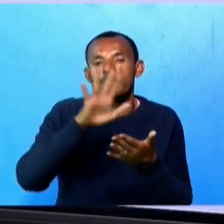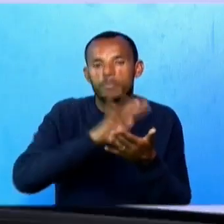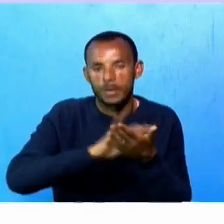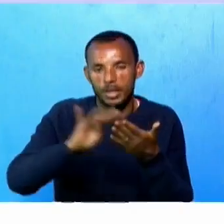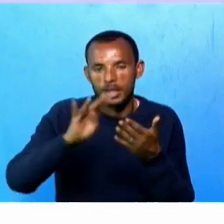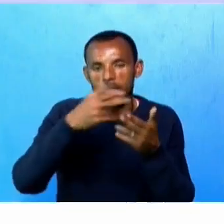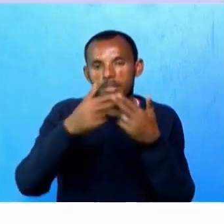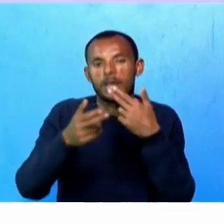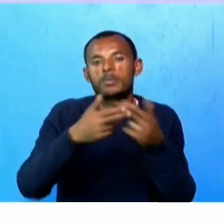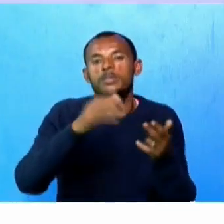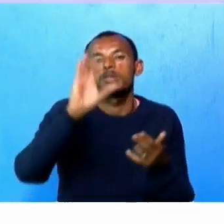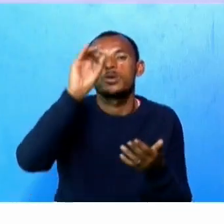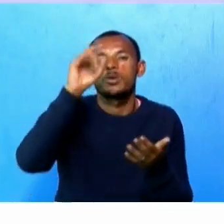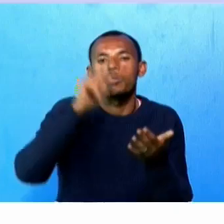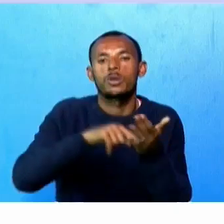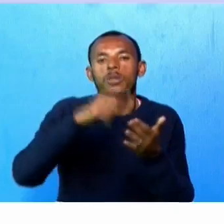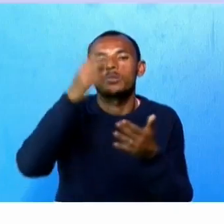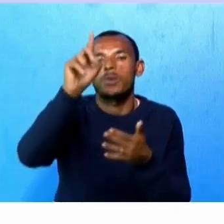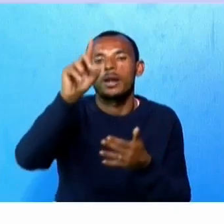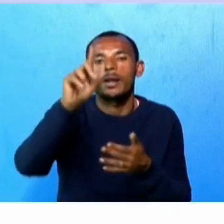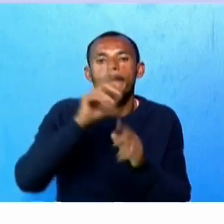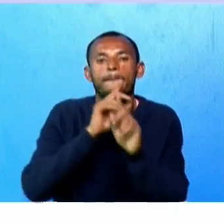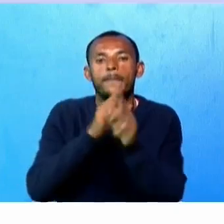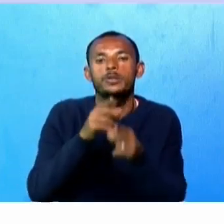this thing, the result becomes